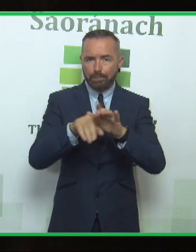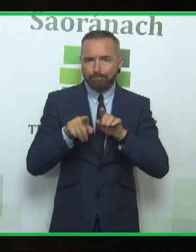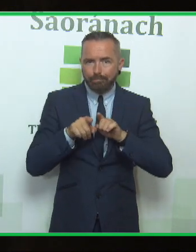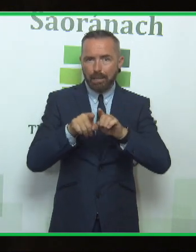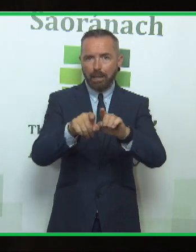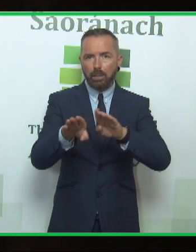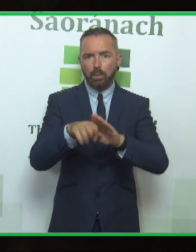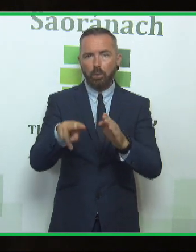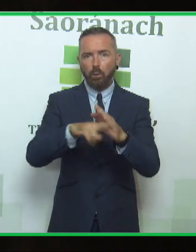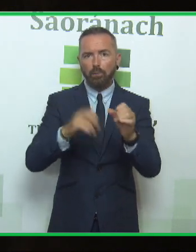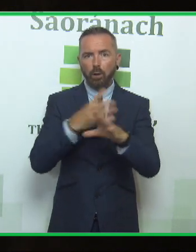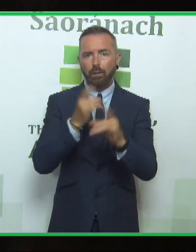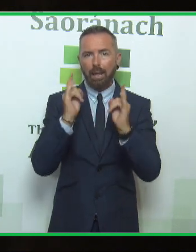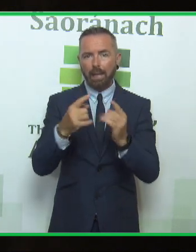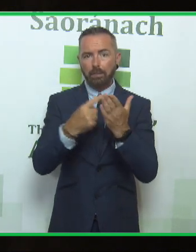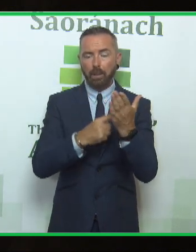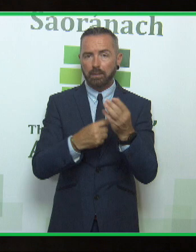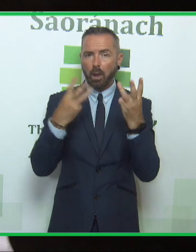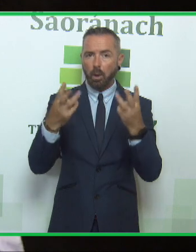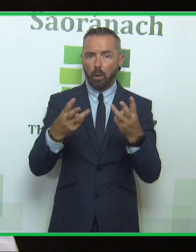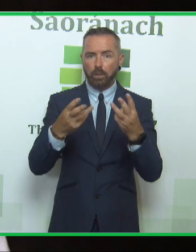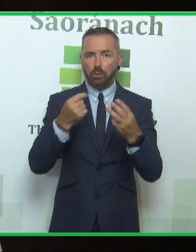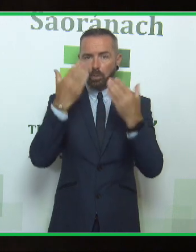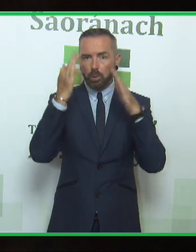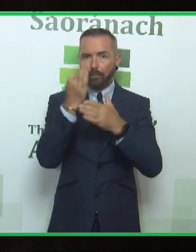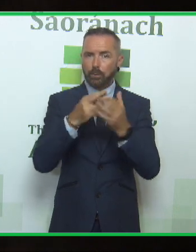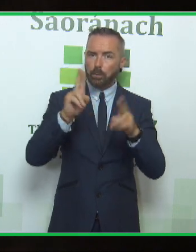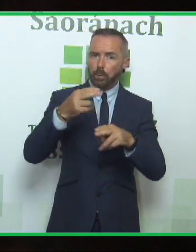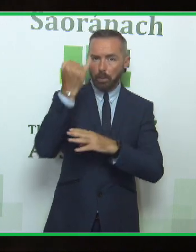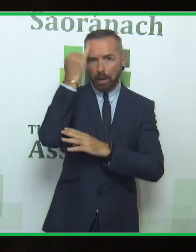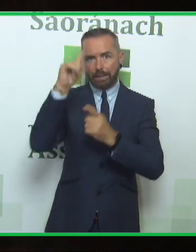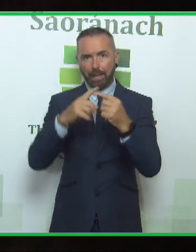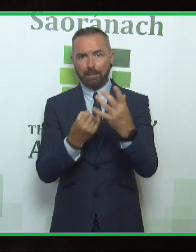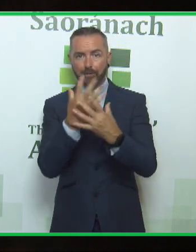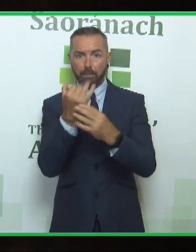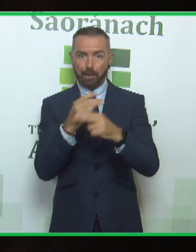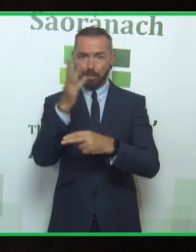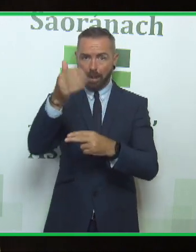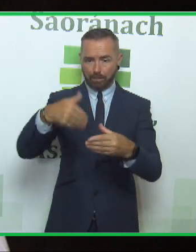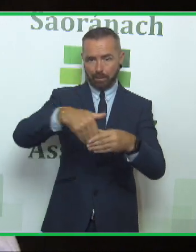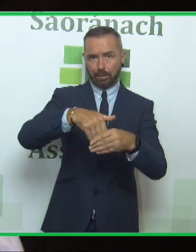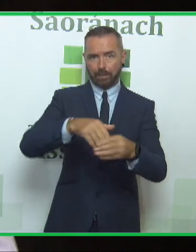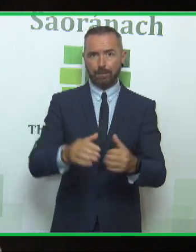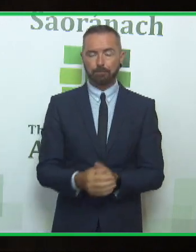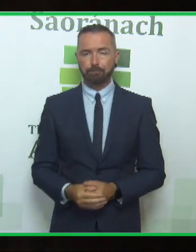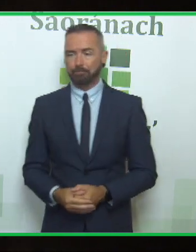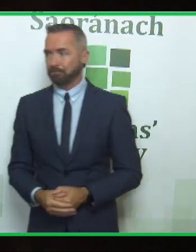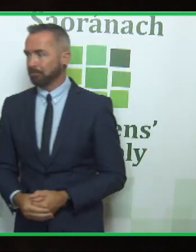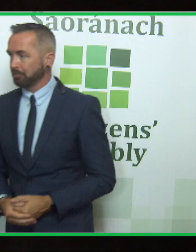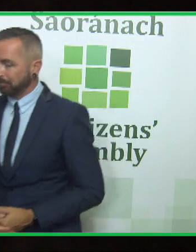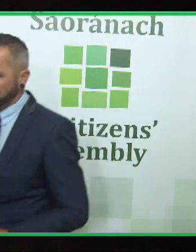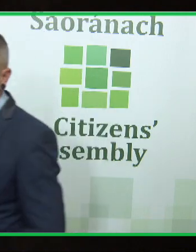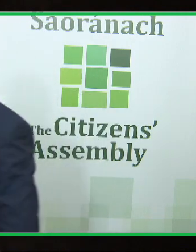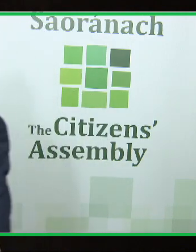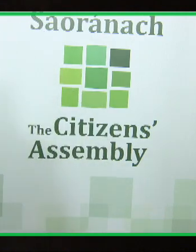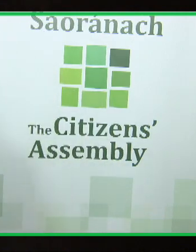with overall health policy. And I want to highlight some new ideas and developments in that context. So